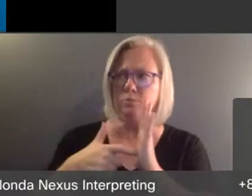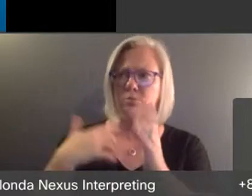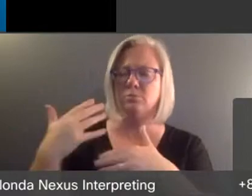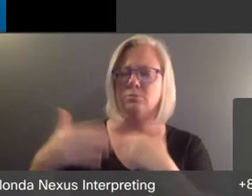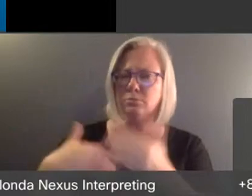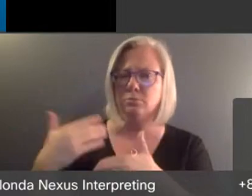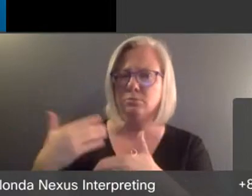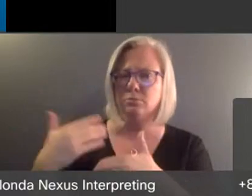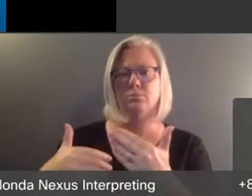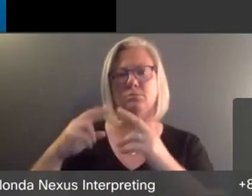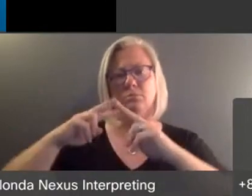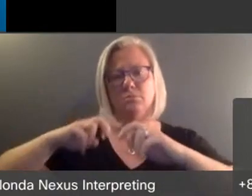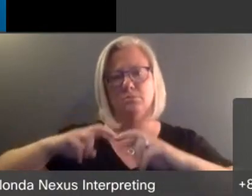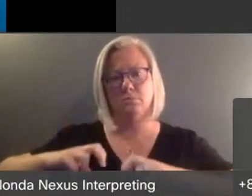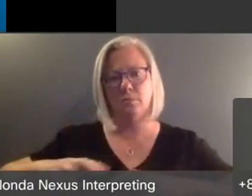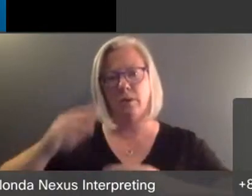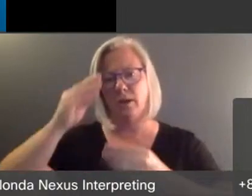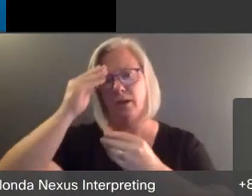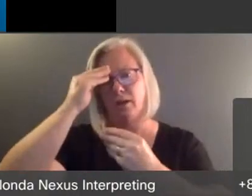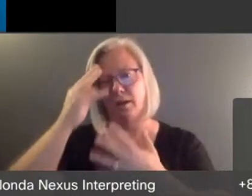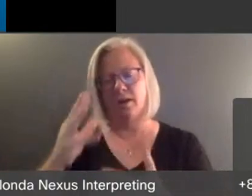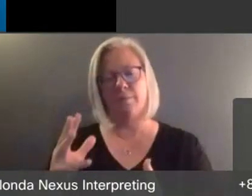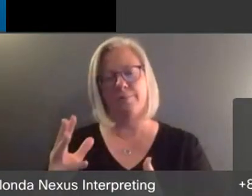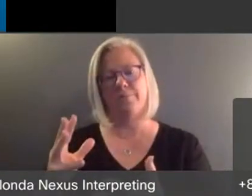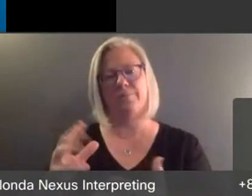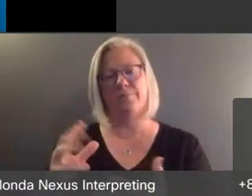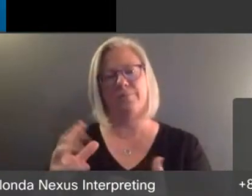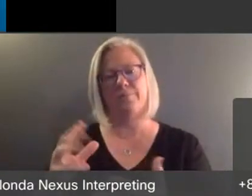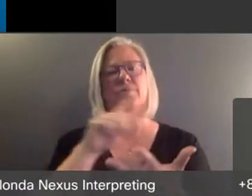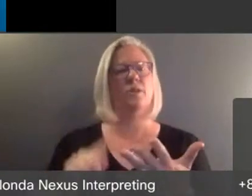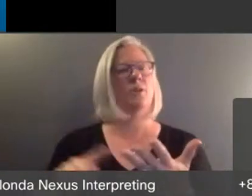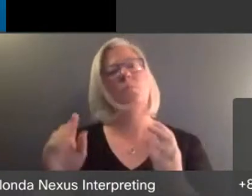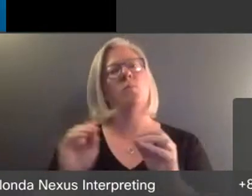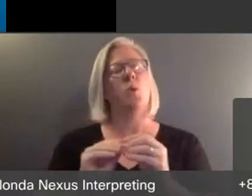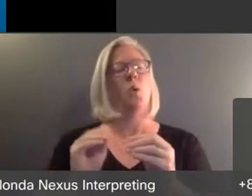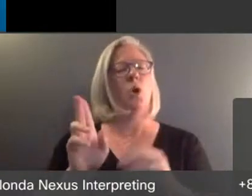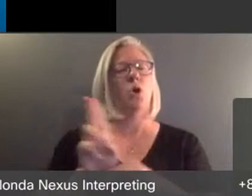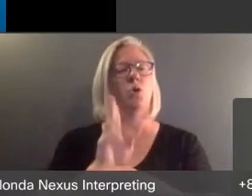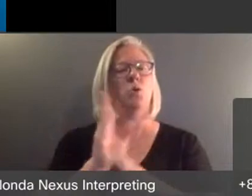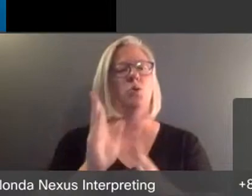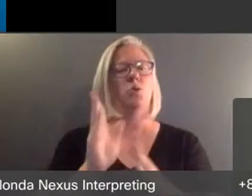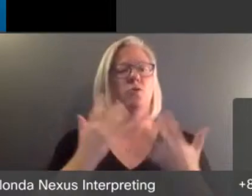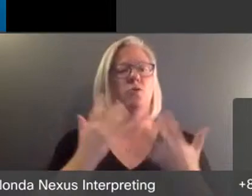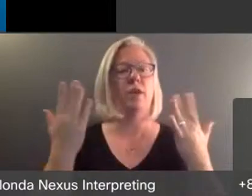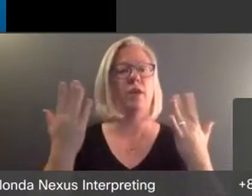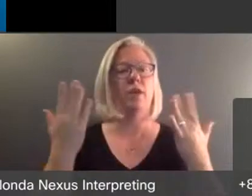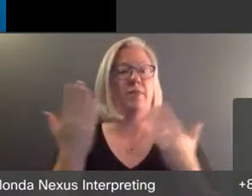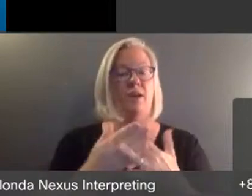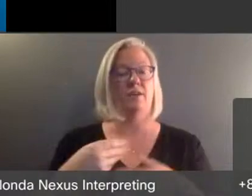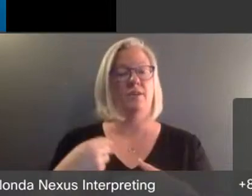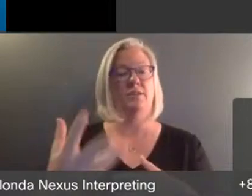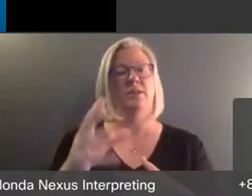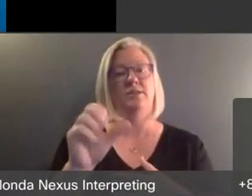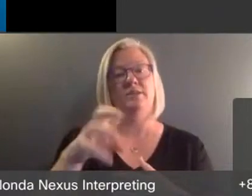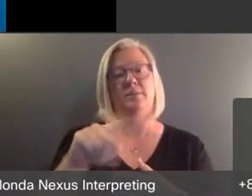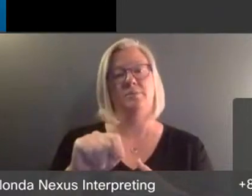data, and it's preliminary data. And then the more user-friendly files will be delivered by September 30th,